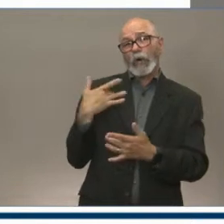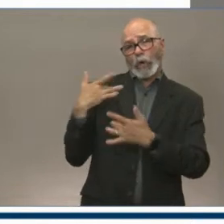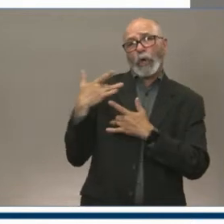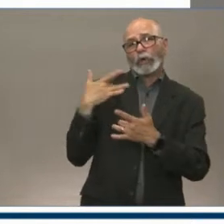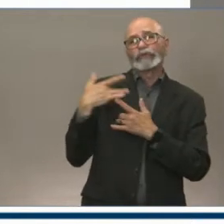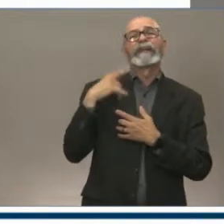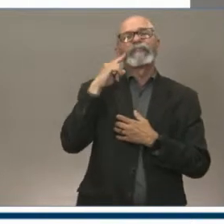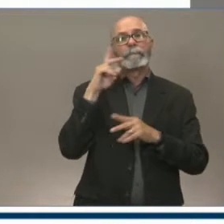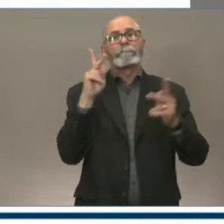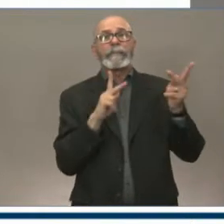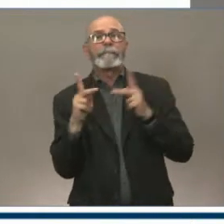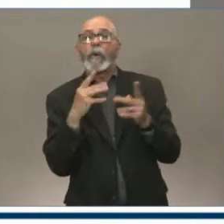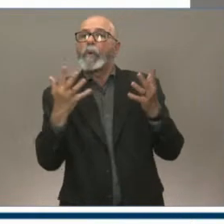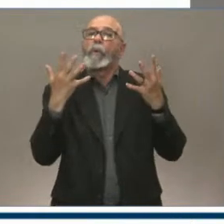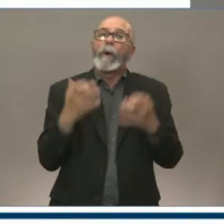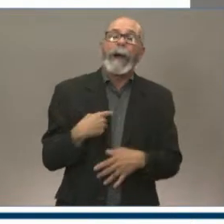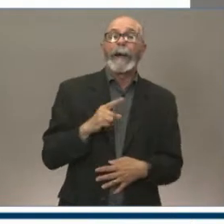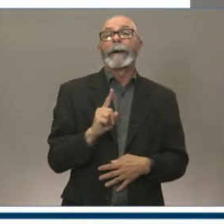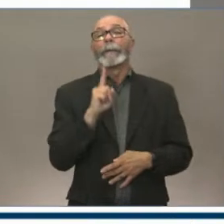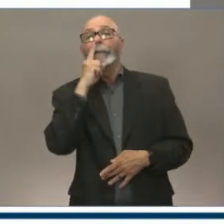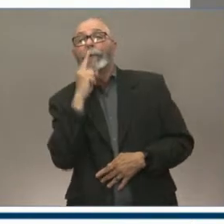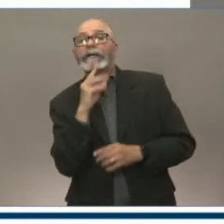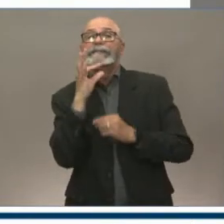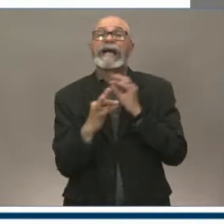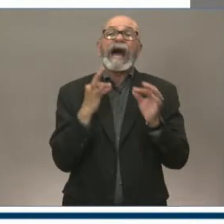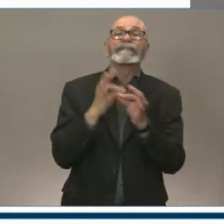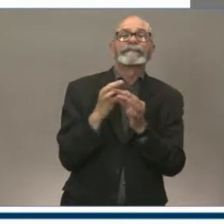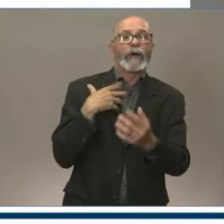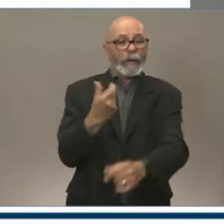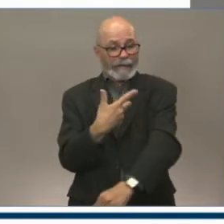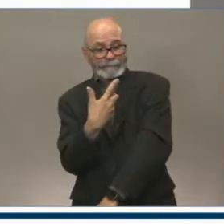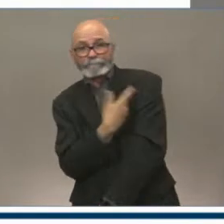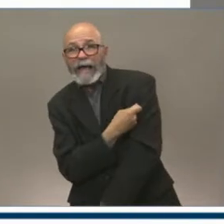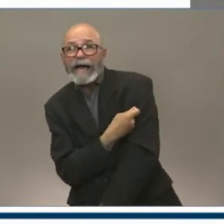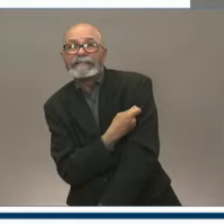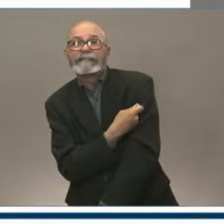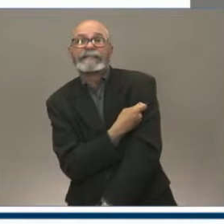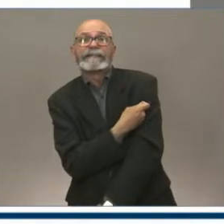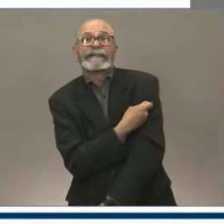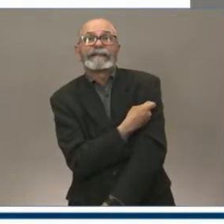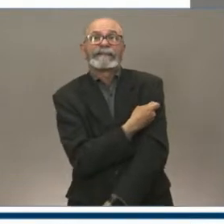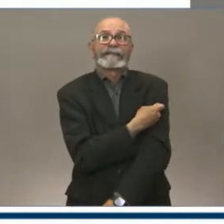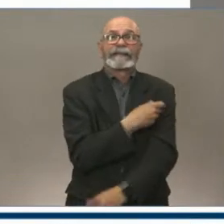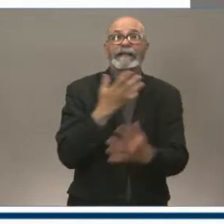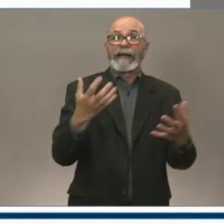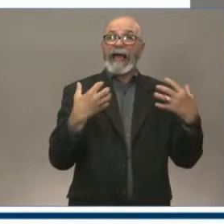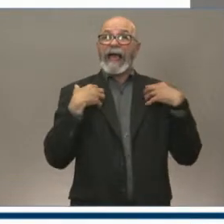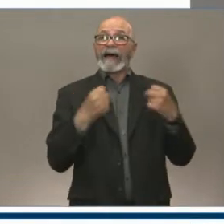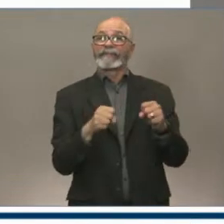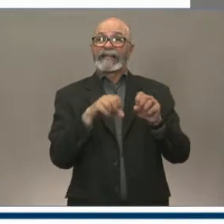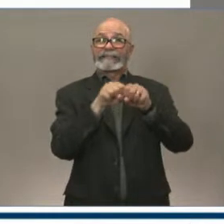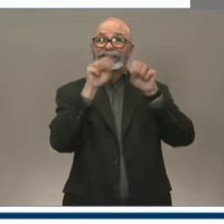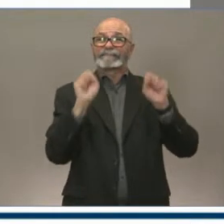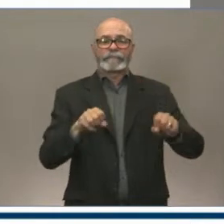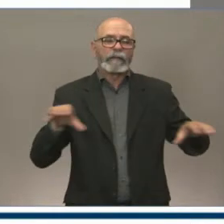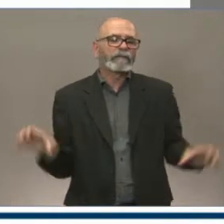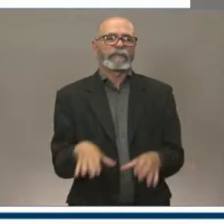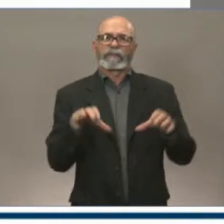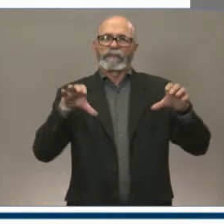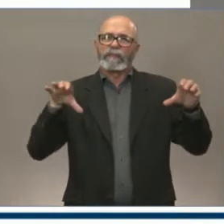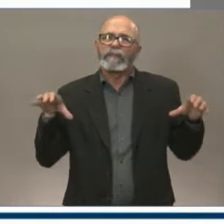everyone wants to get vaccine. The health system is working as hard and as fast as we can to provide access to